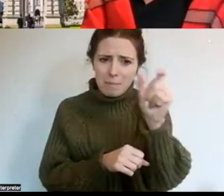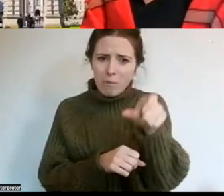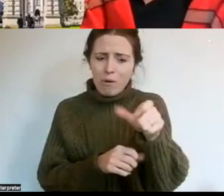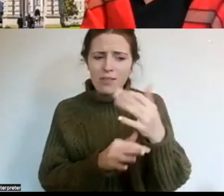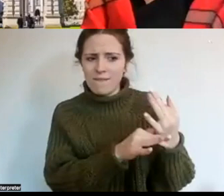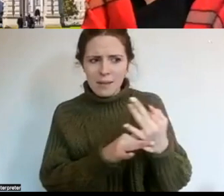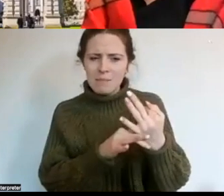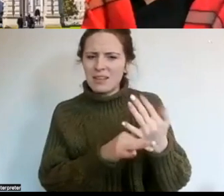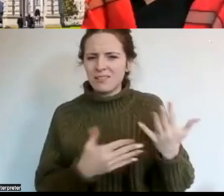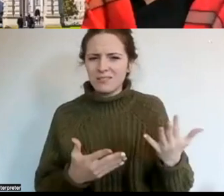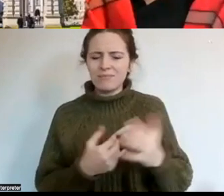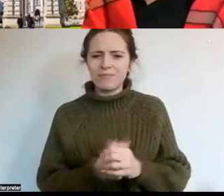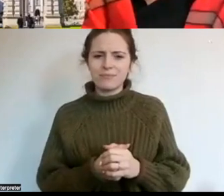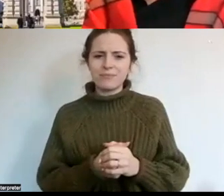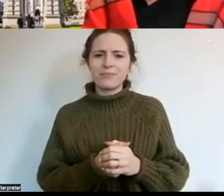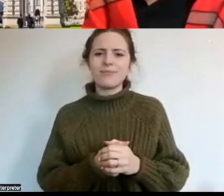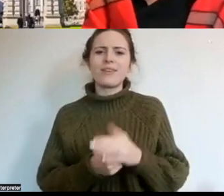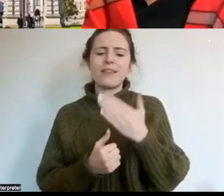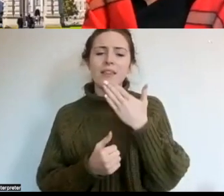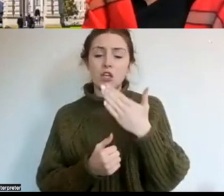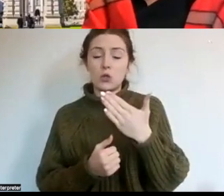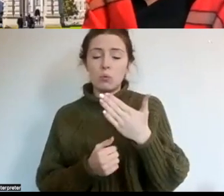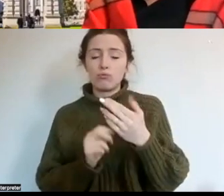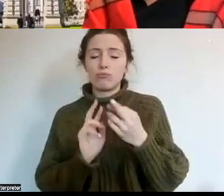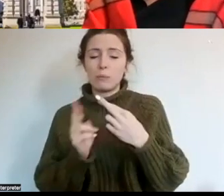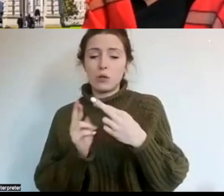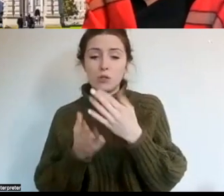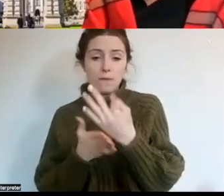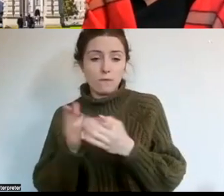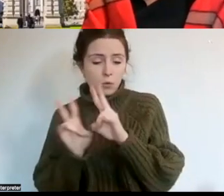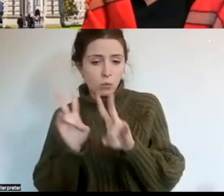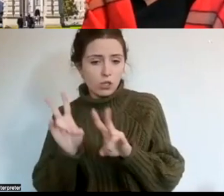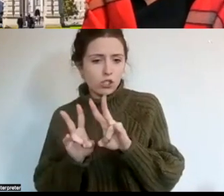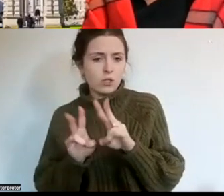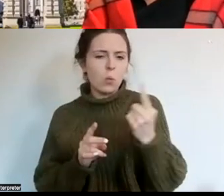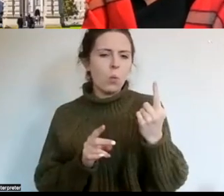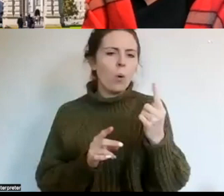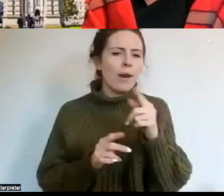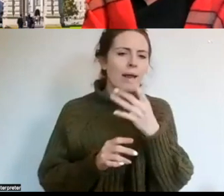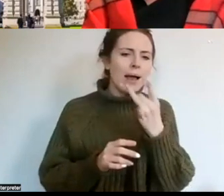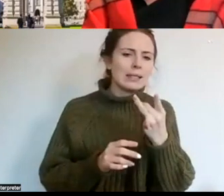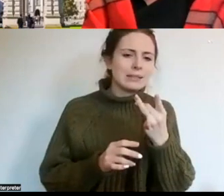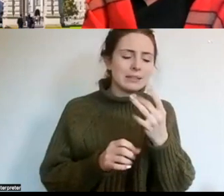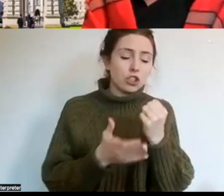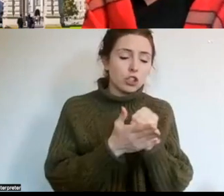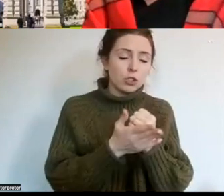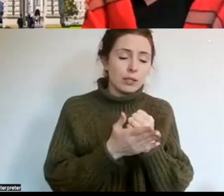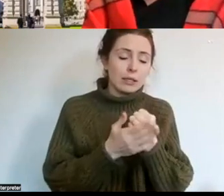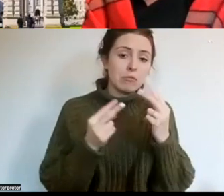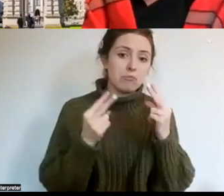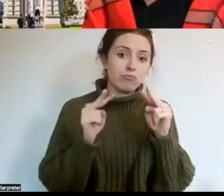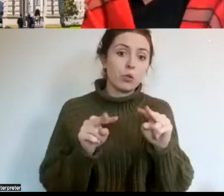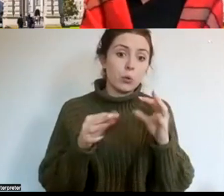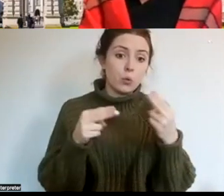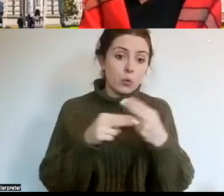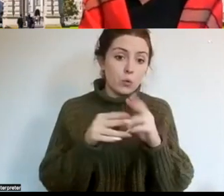touched on a few of the questions that came in there. There was one asking, did the study look at nursing homes? And I think you may have missed Fintan saying that while it was